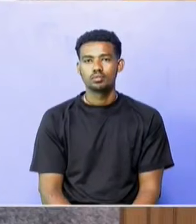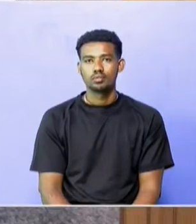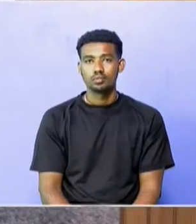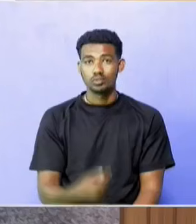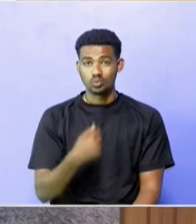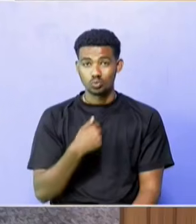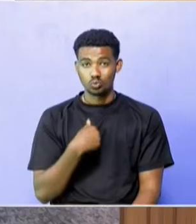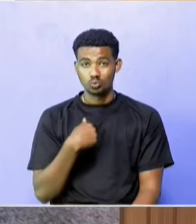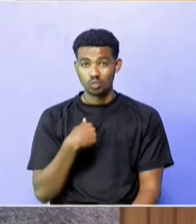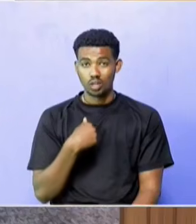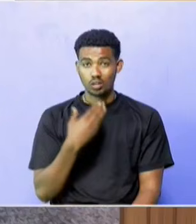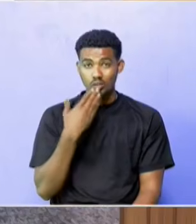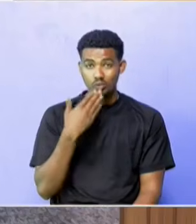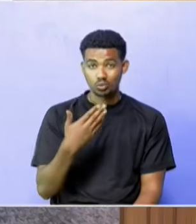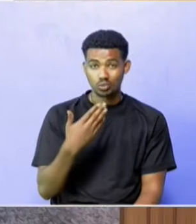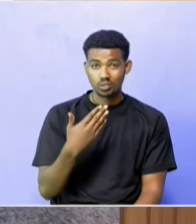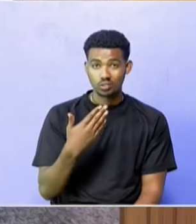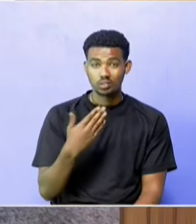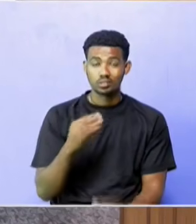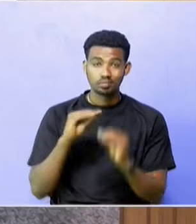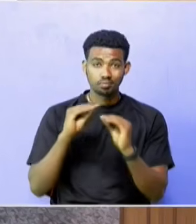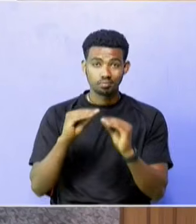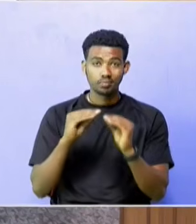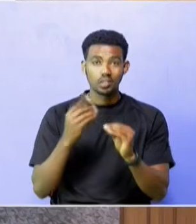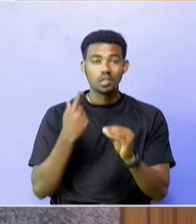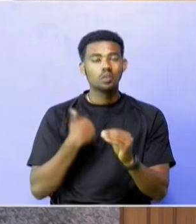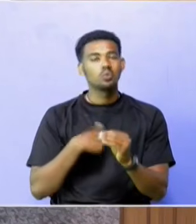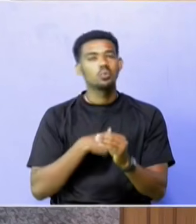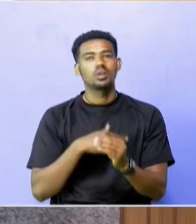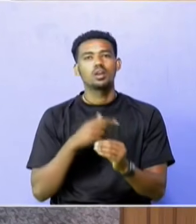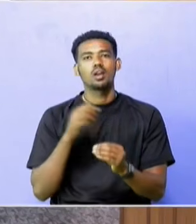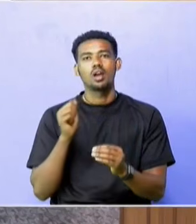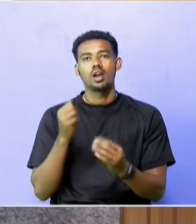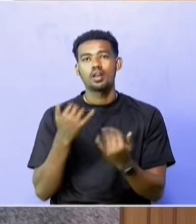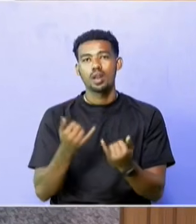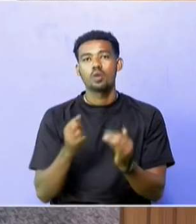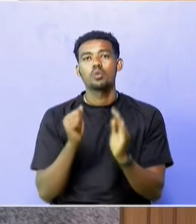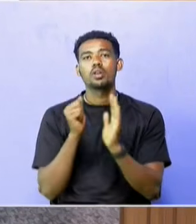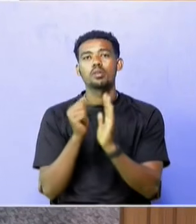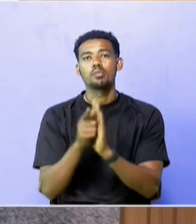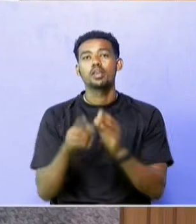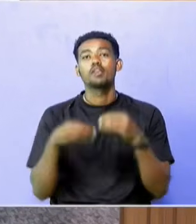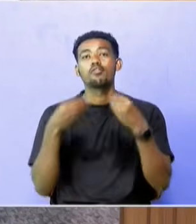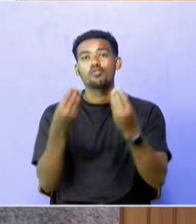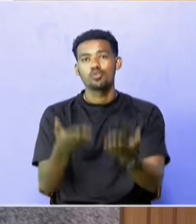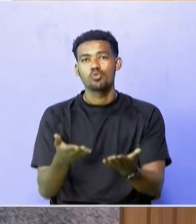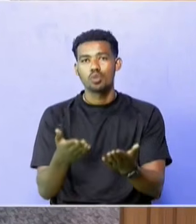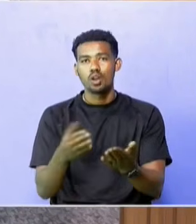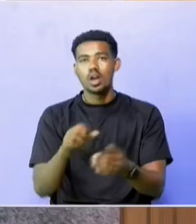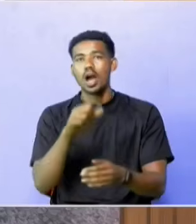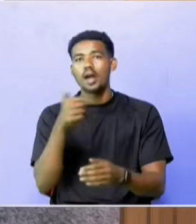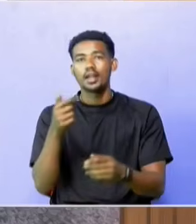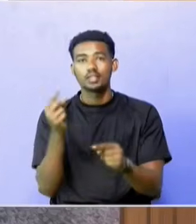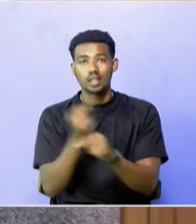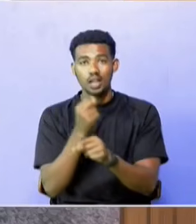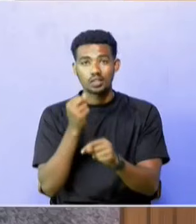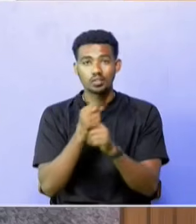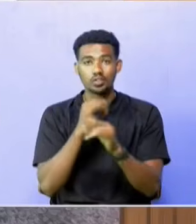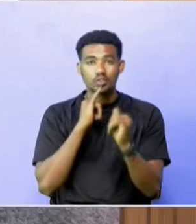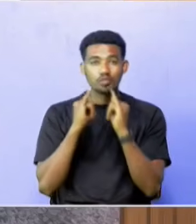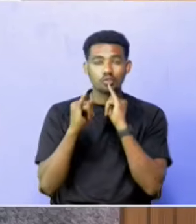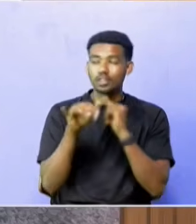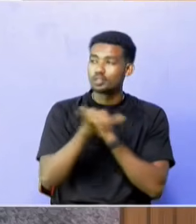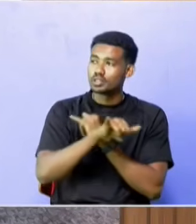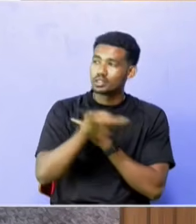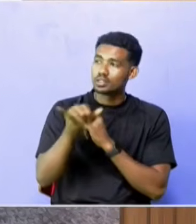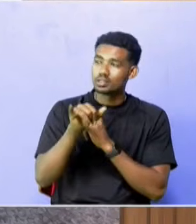far? I am sure we are. So let me give you another activity with an information like that one.